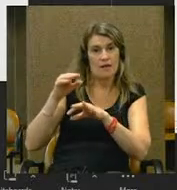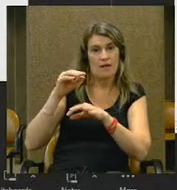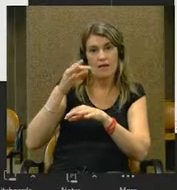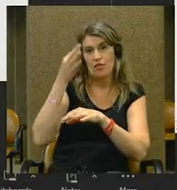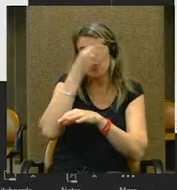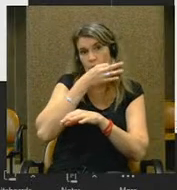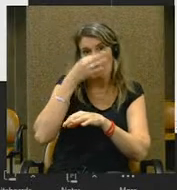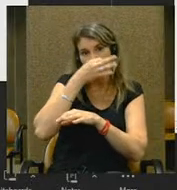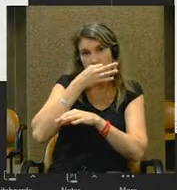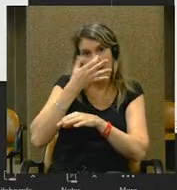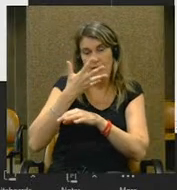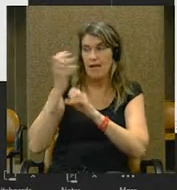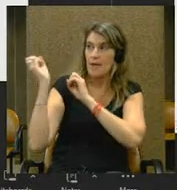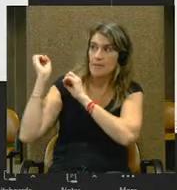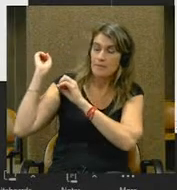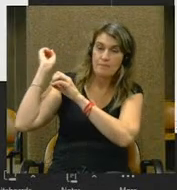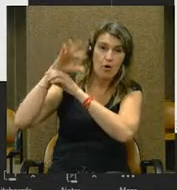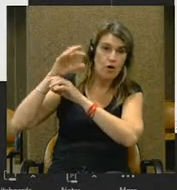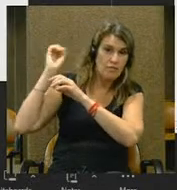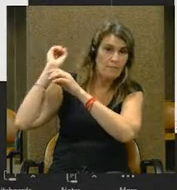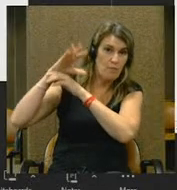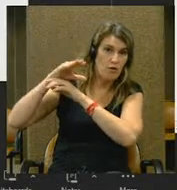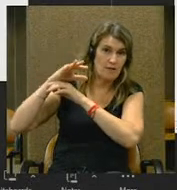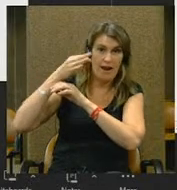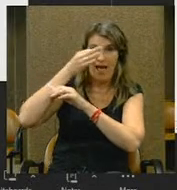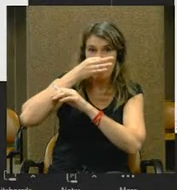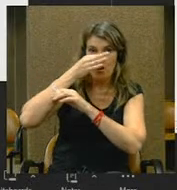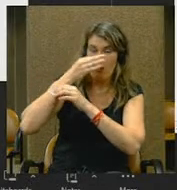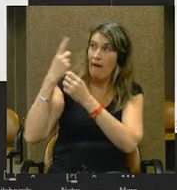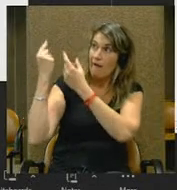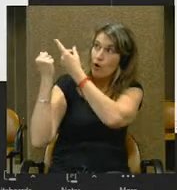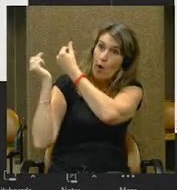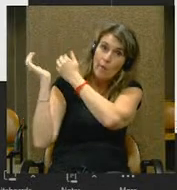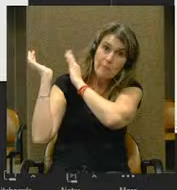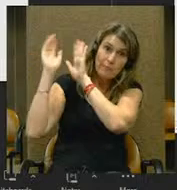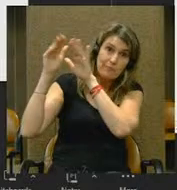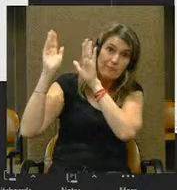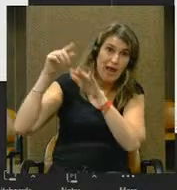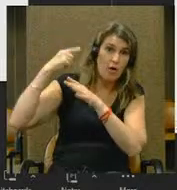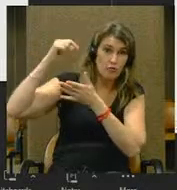So lastly, I'll just wrap up with some comments about the way forward.